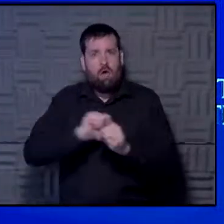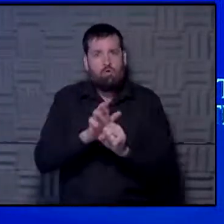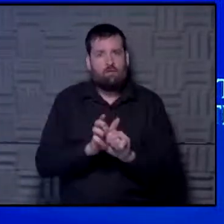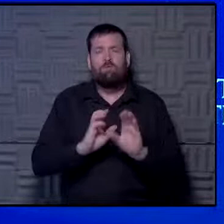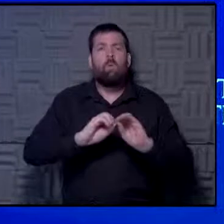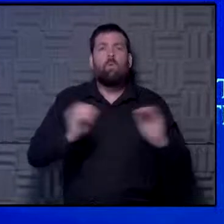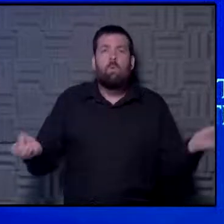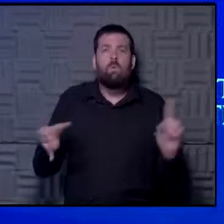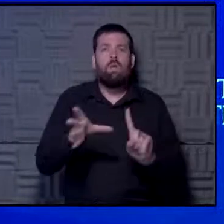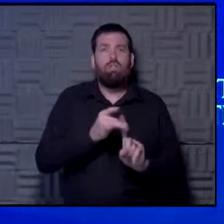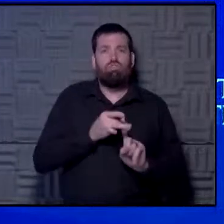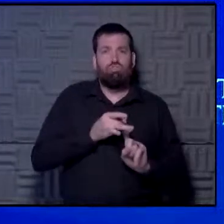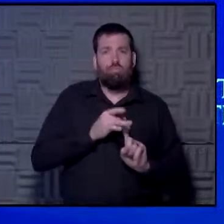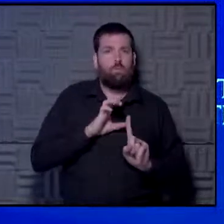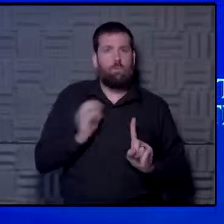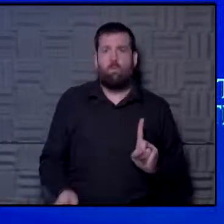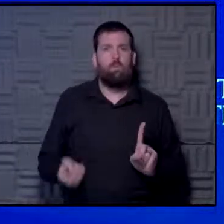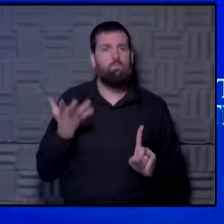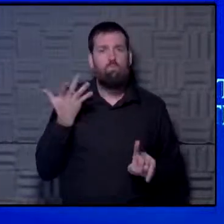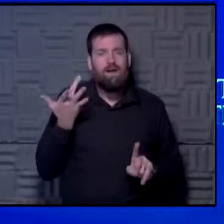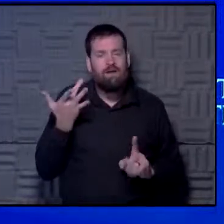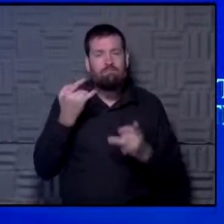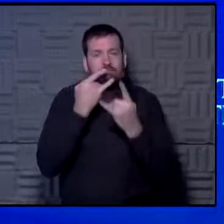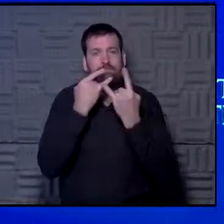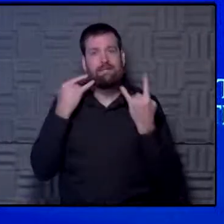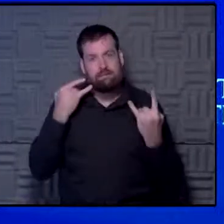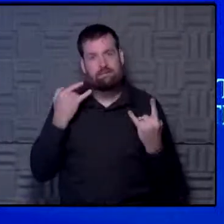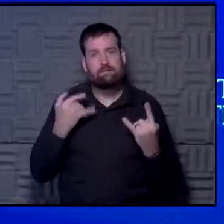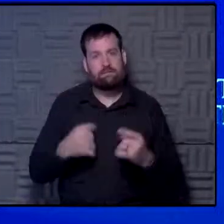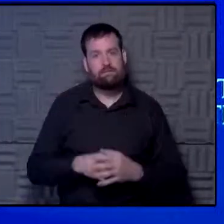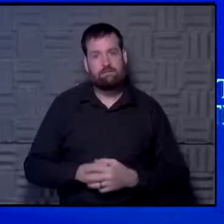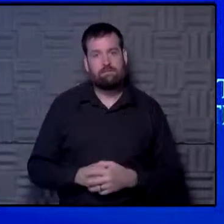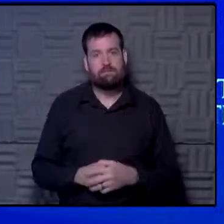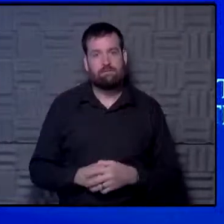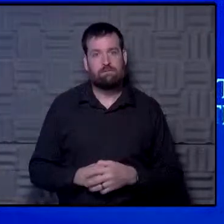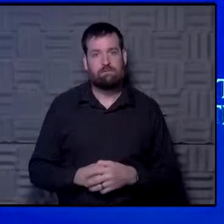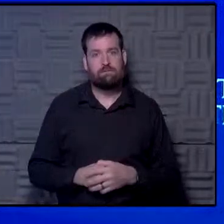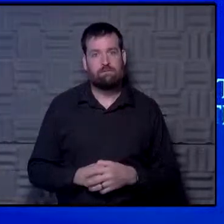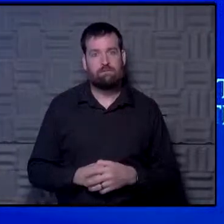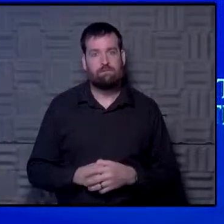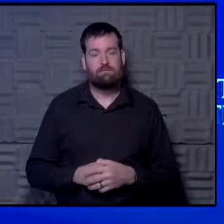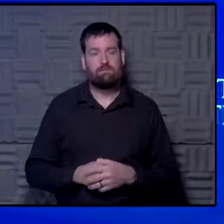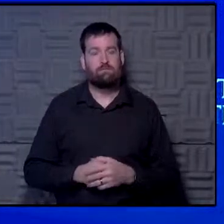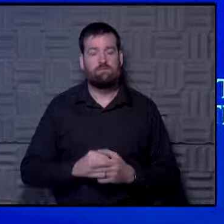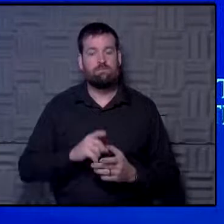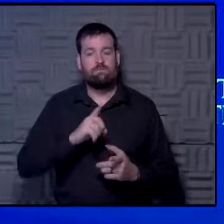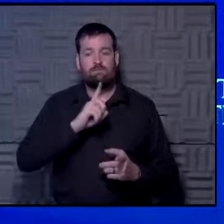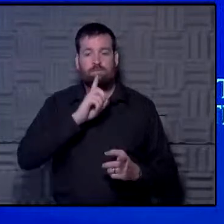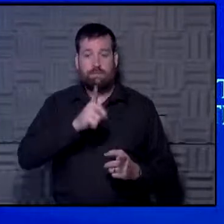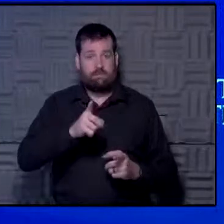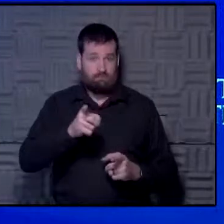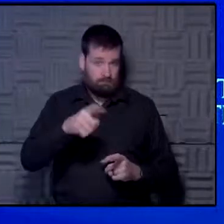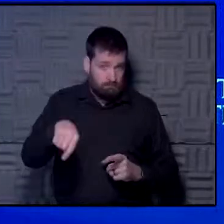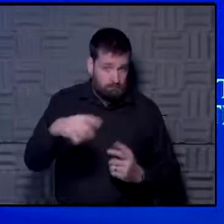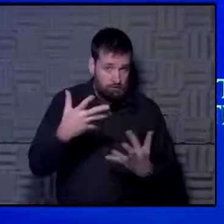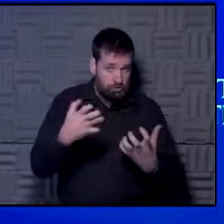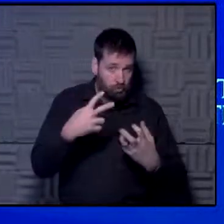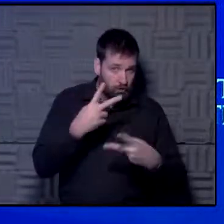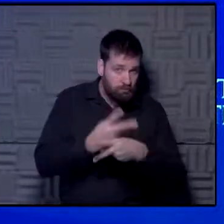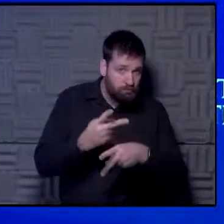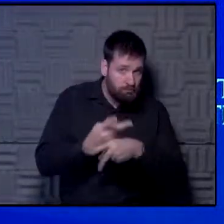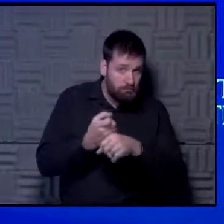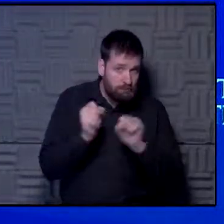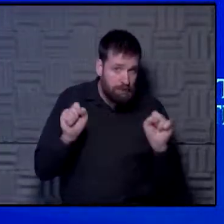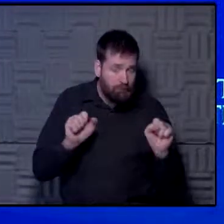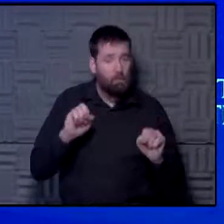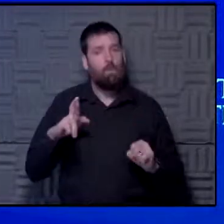that? It's because they're wearing a mask. So it's really a question of, do you want to stay safe or do